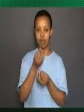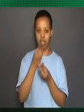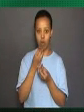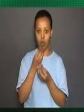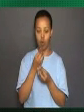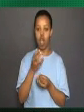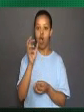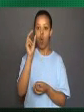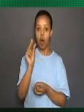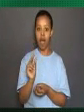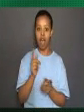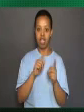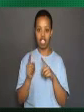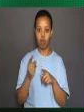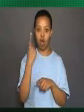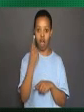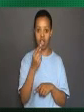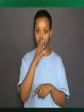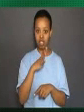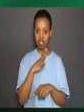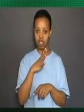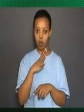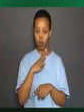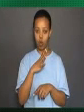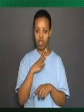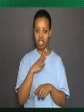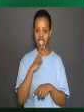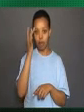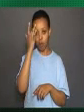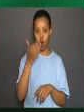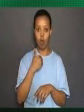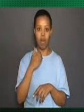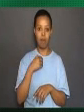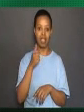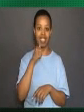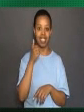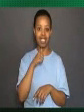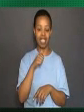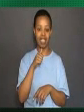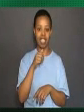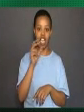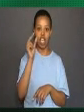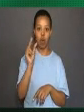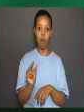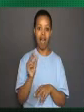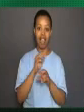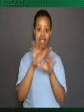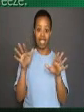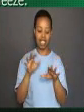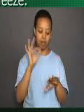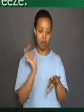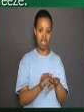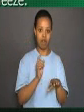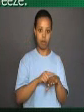Malaria is spread when one is bitten by an infected female Anopheles mosquito.